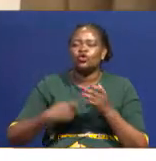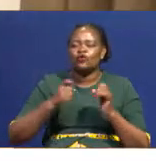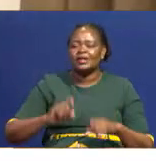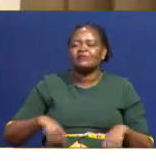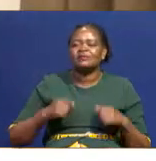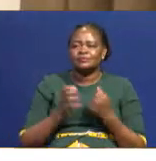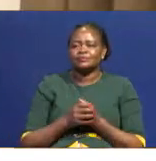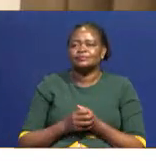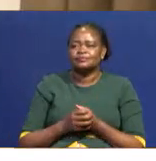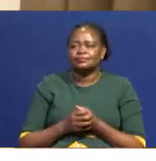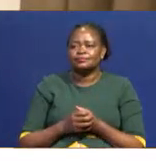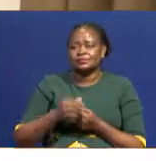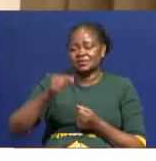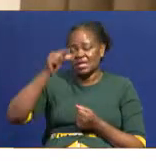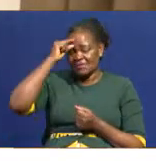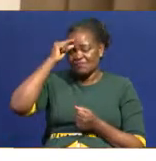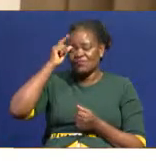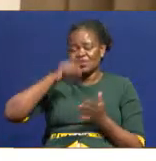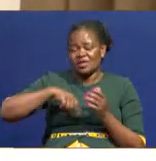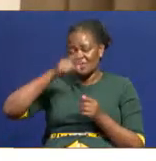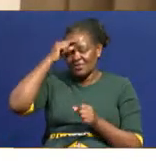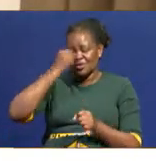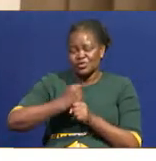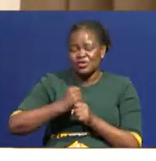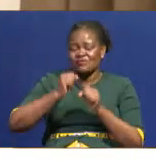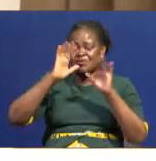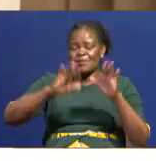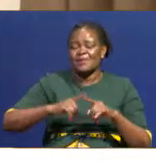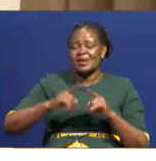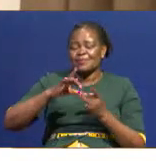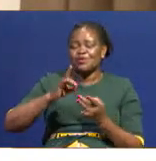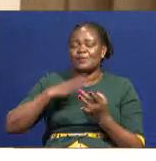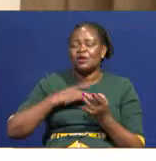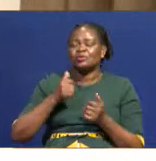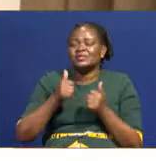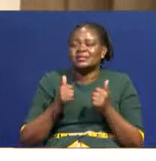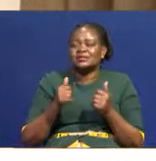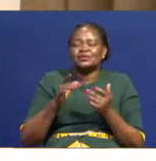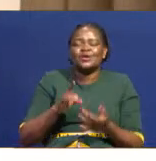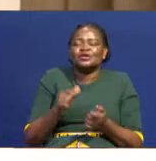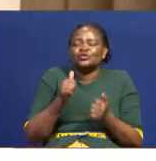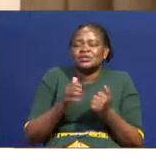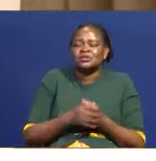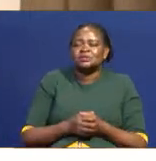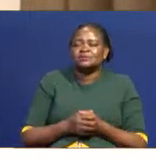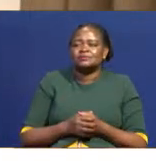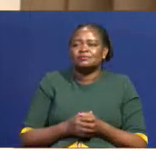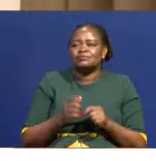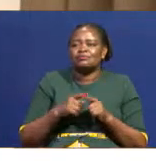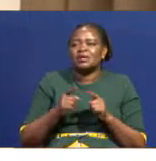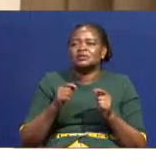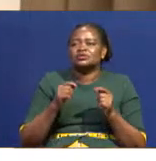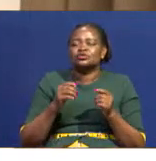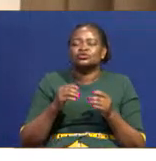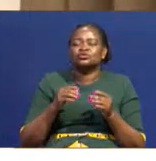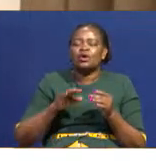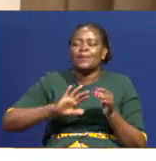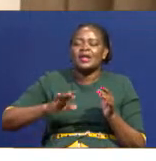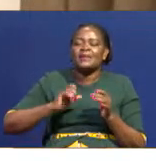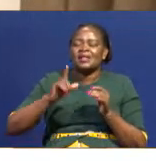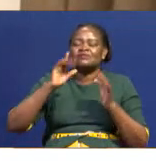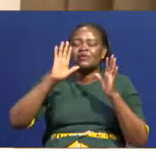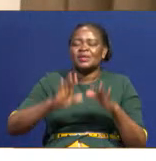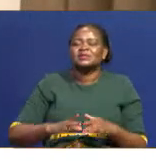living. The thing that the government is doing is very important, but what is our priority? We must ask what are our priorities. But we know paying bills is important,